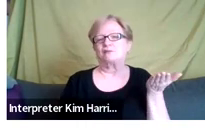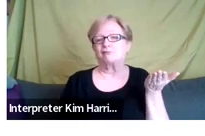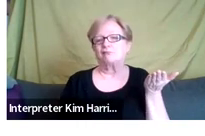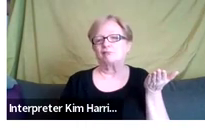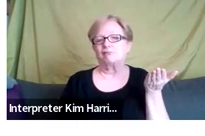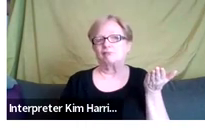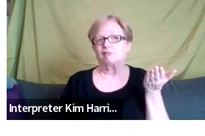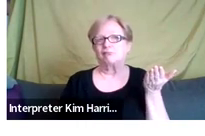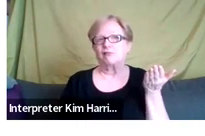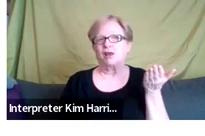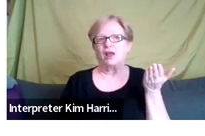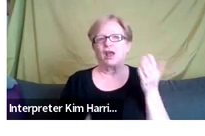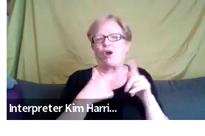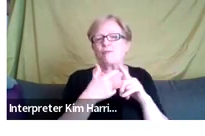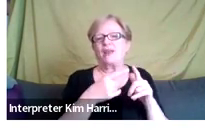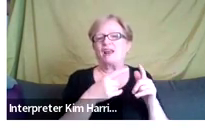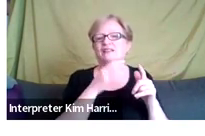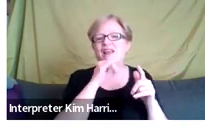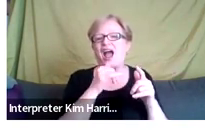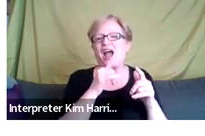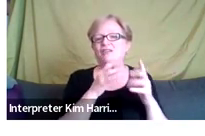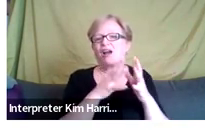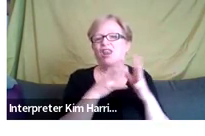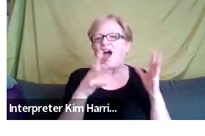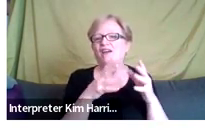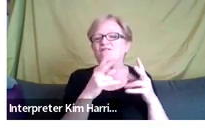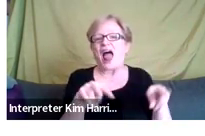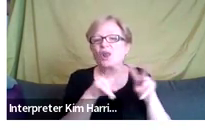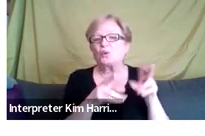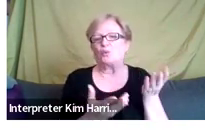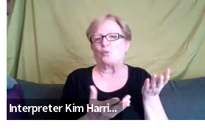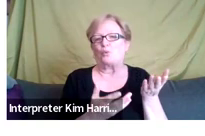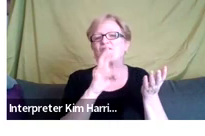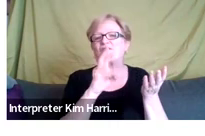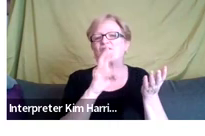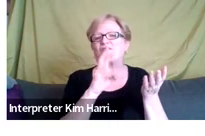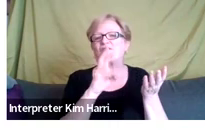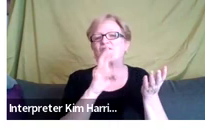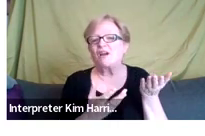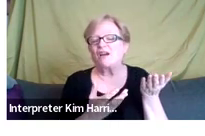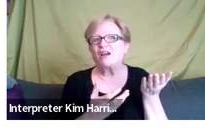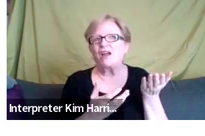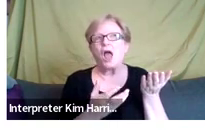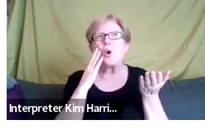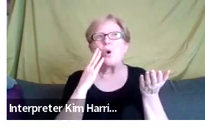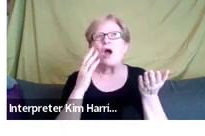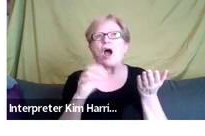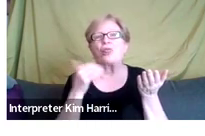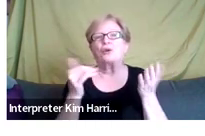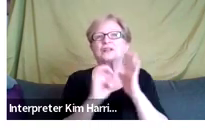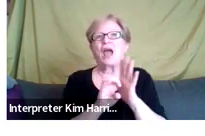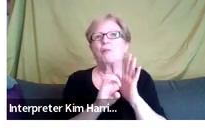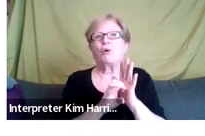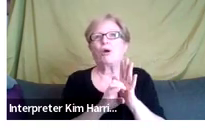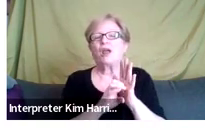also undervalued in some sorts. I know another example of this is that if you